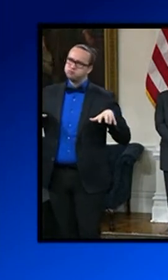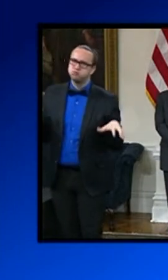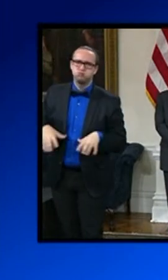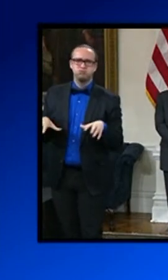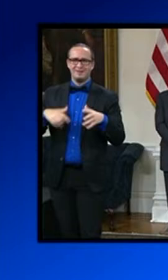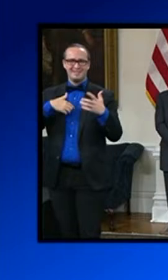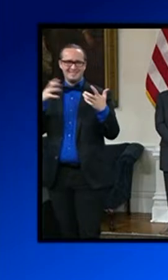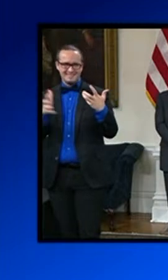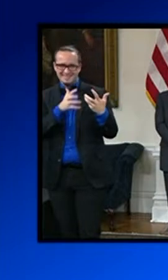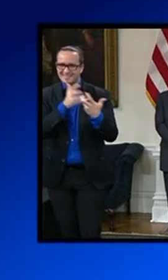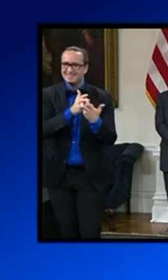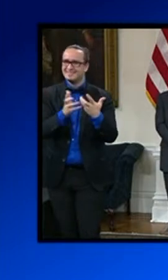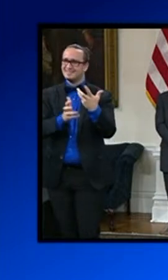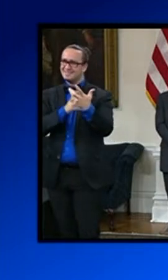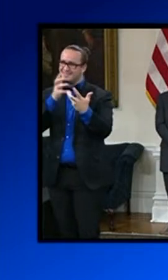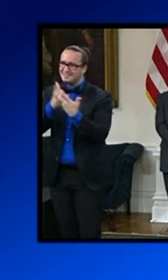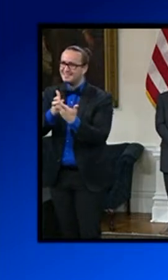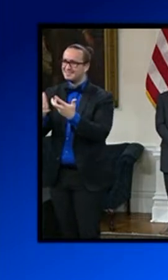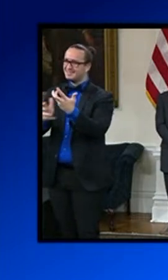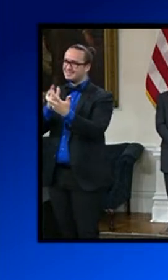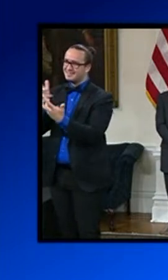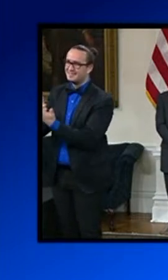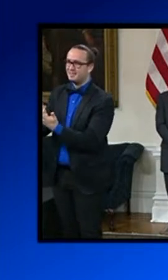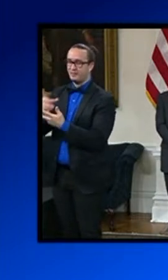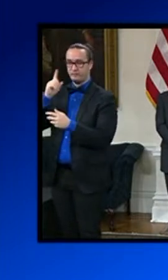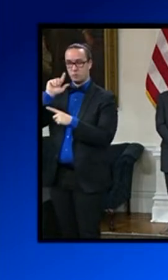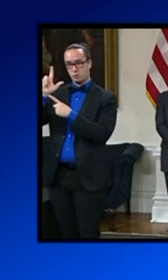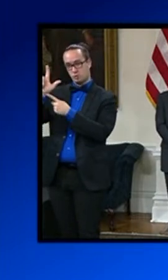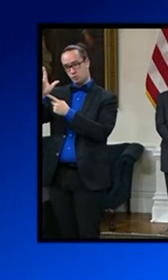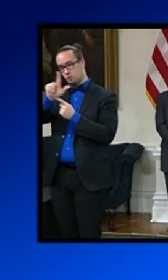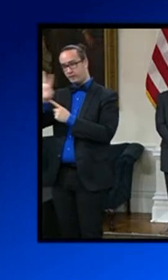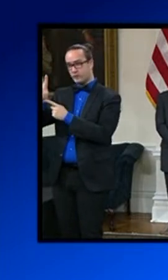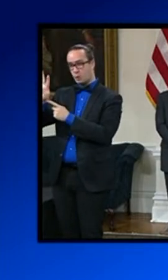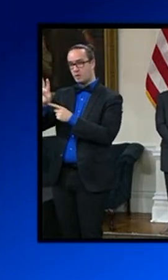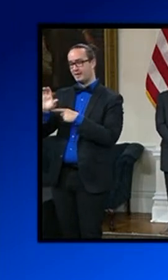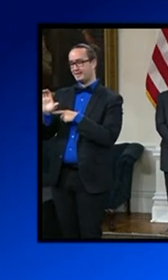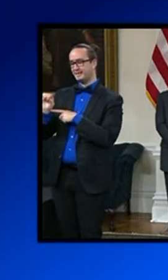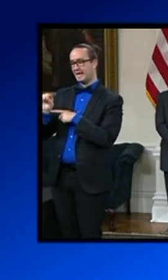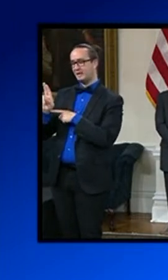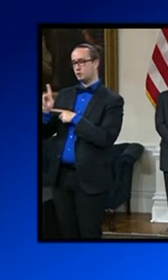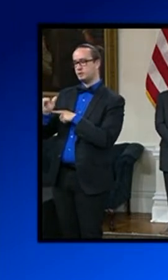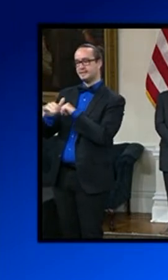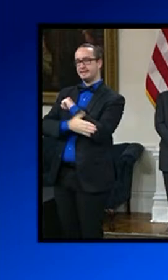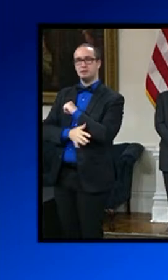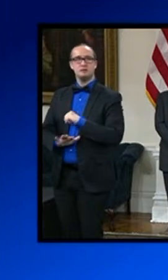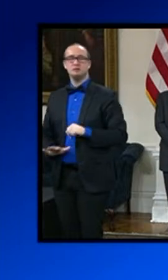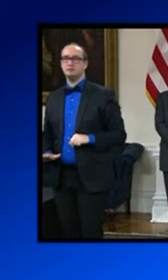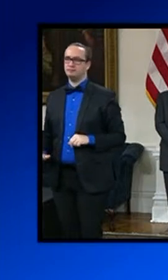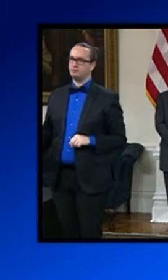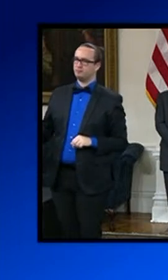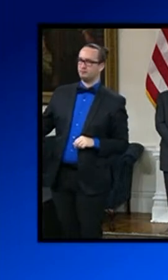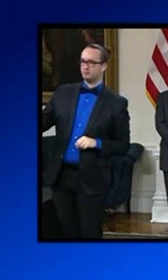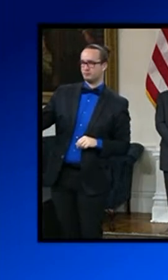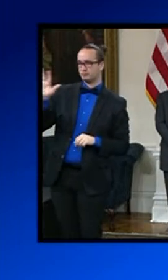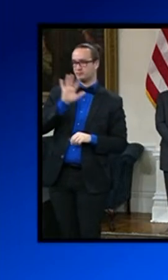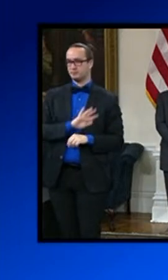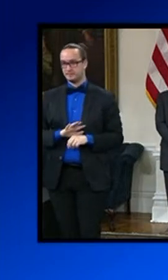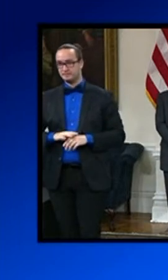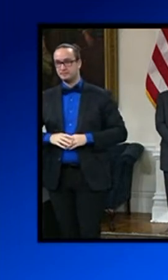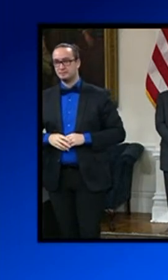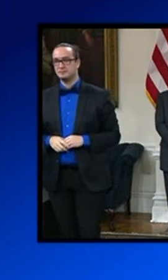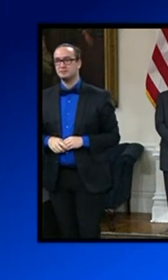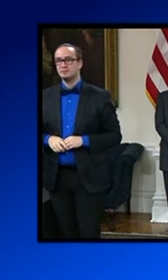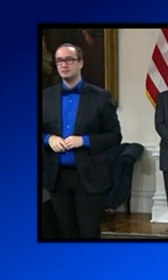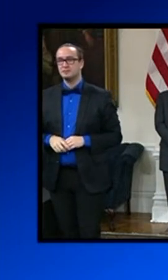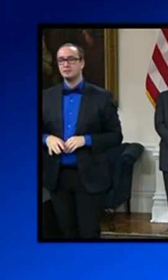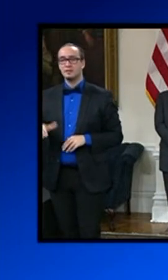counties and their liaisons. The Equity Task Force is out every day connecting with the community and understanding the needs to bring